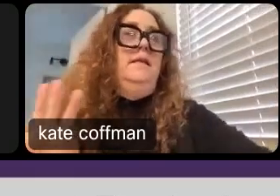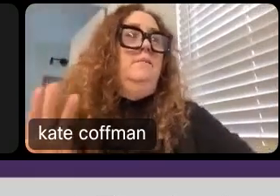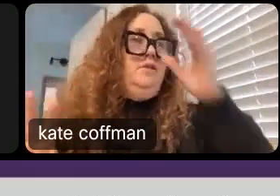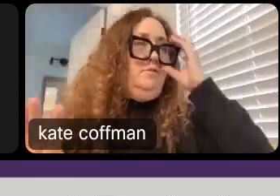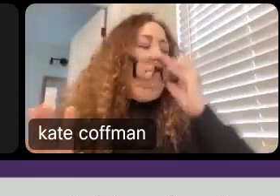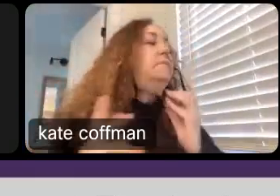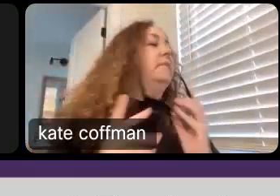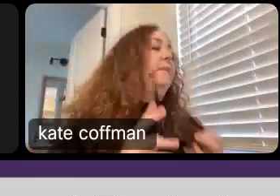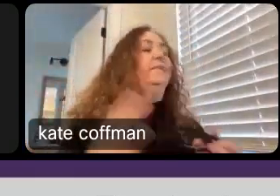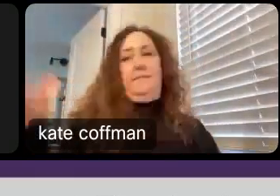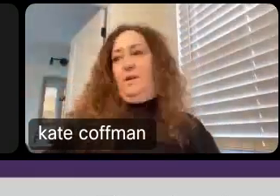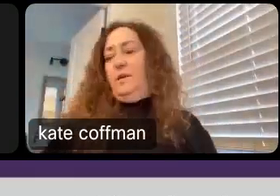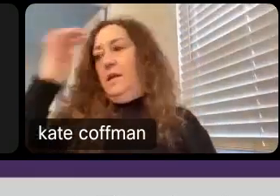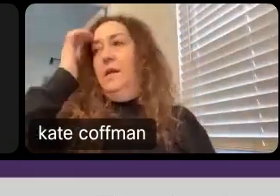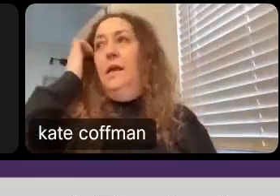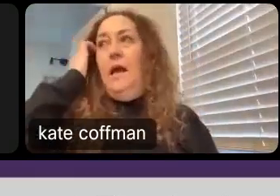Lost her.